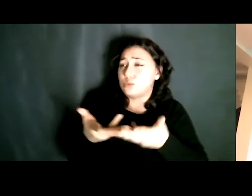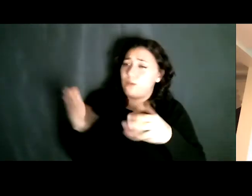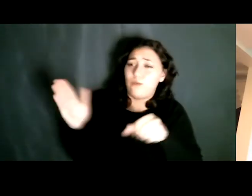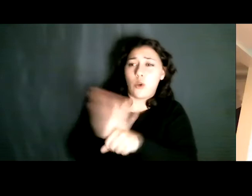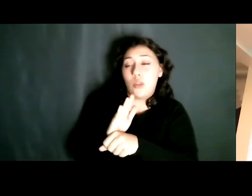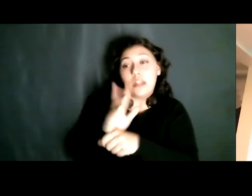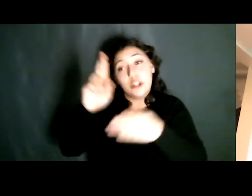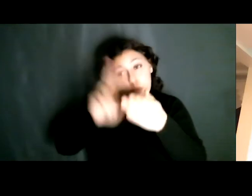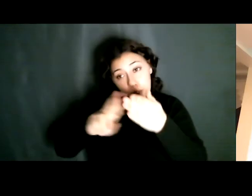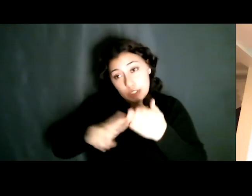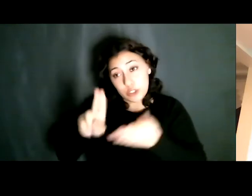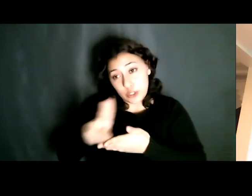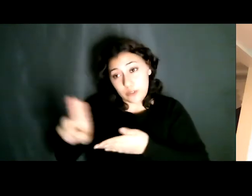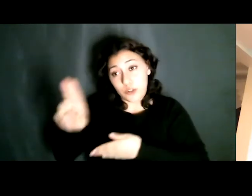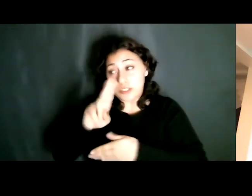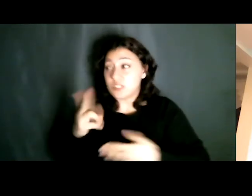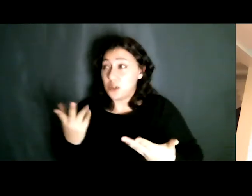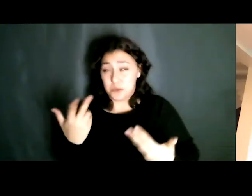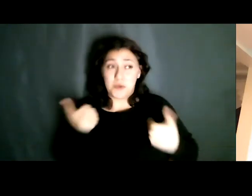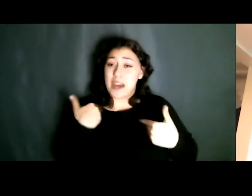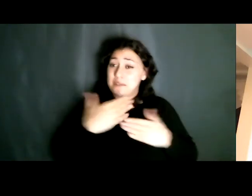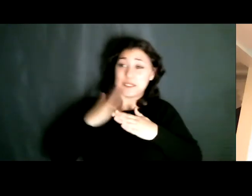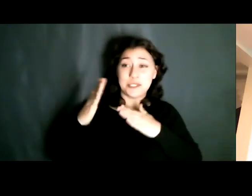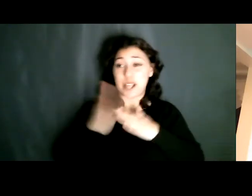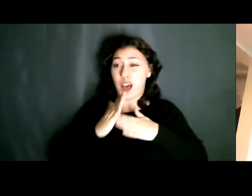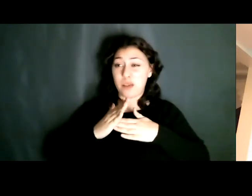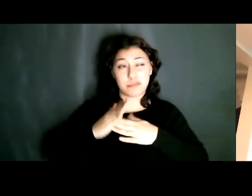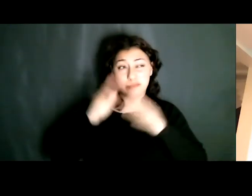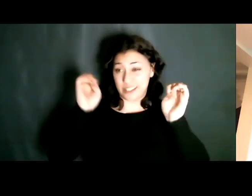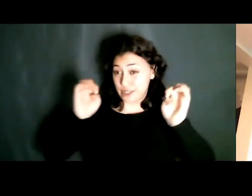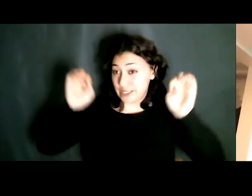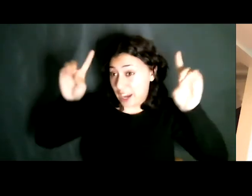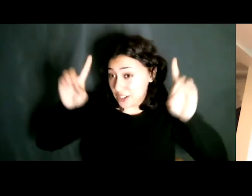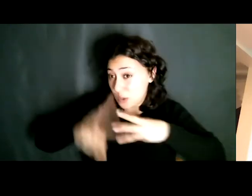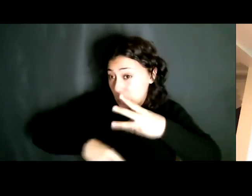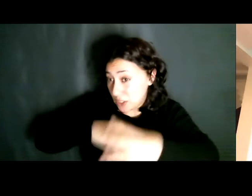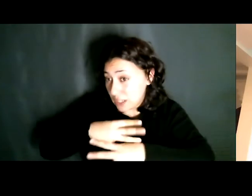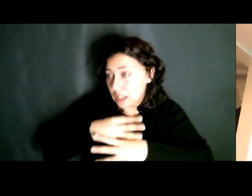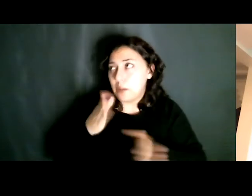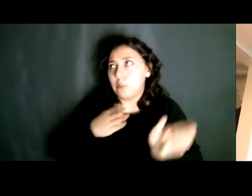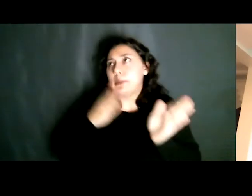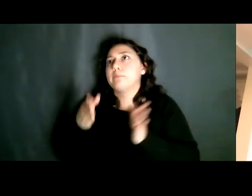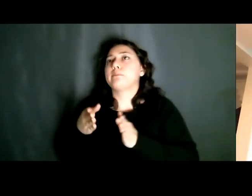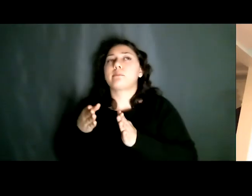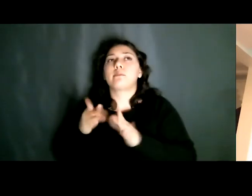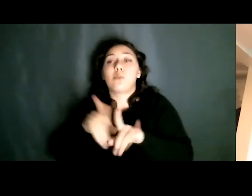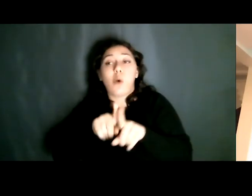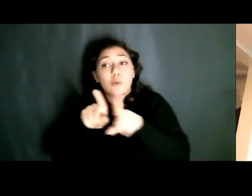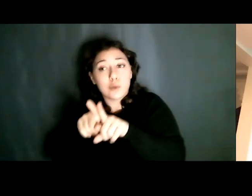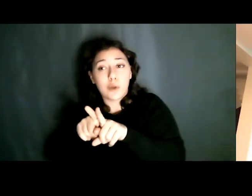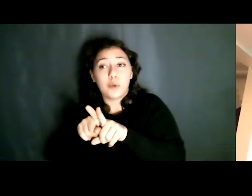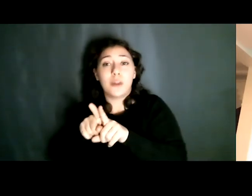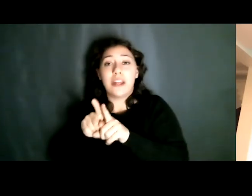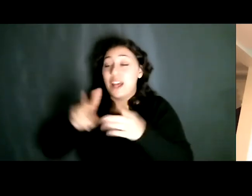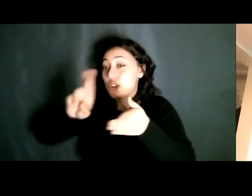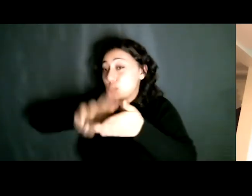get a world-class education, but to also contribute to the development of cutting-edge and socially impact